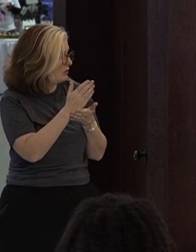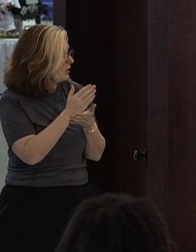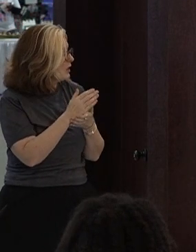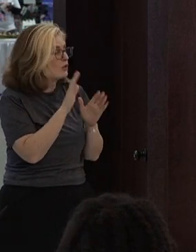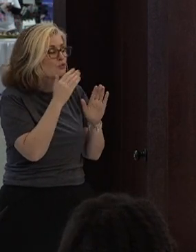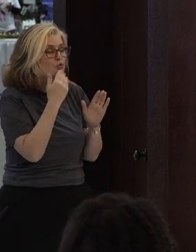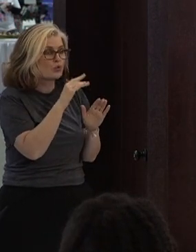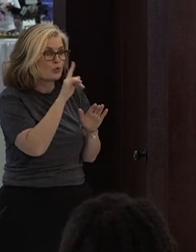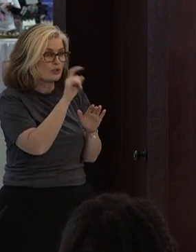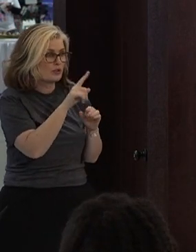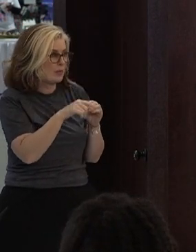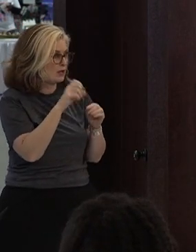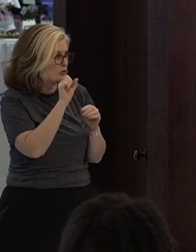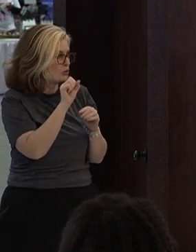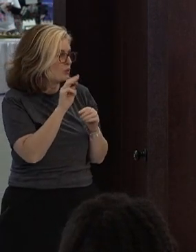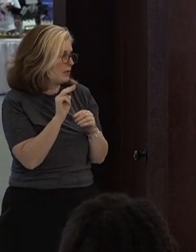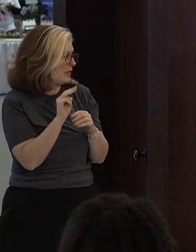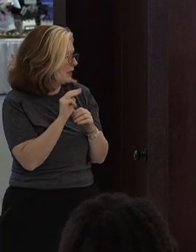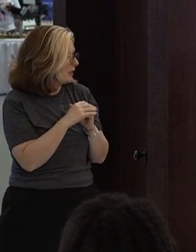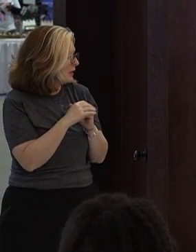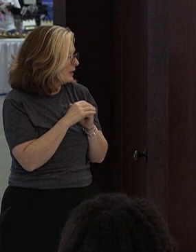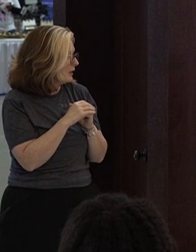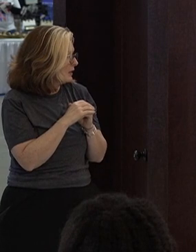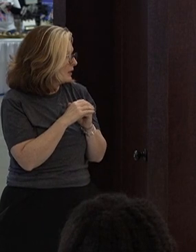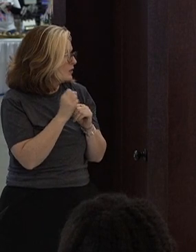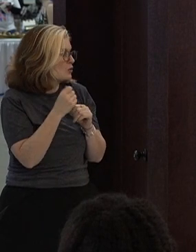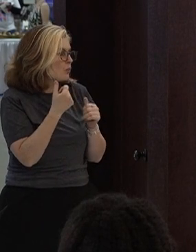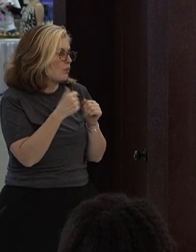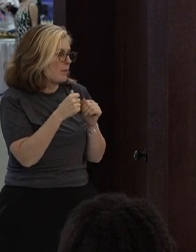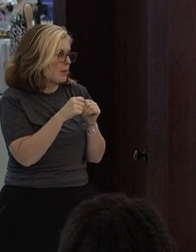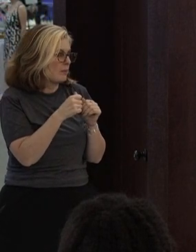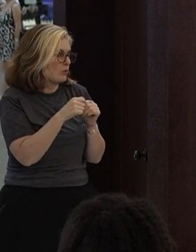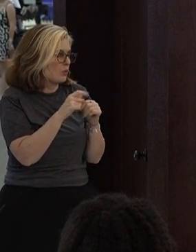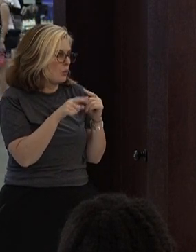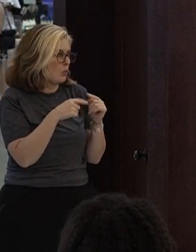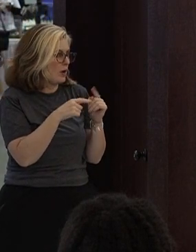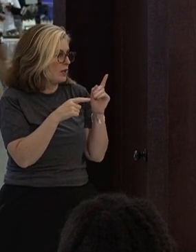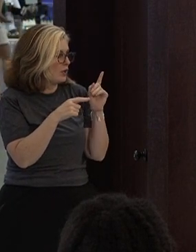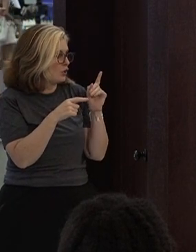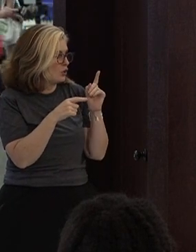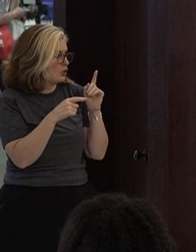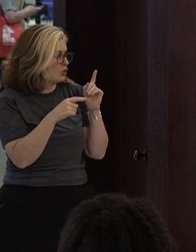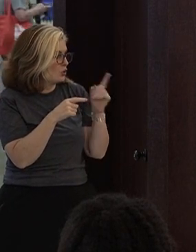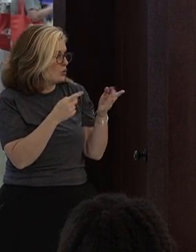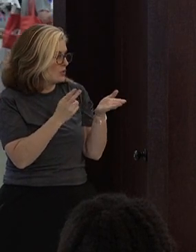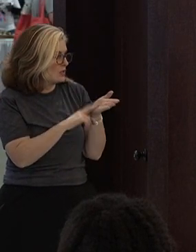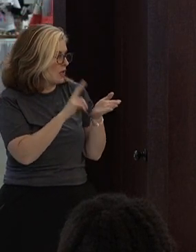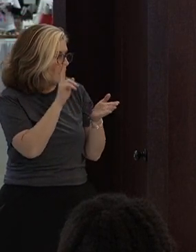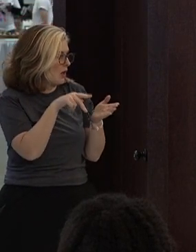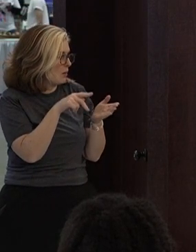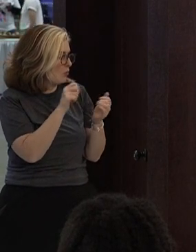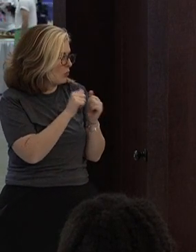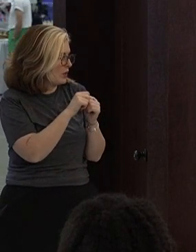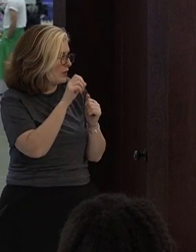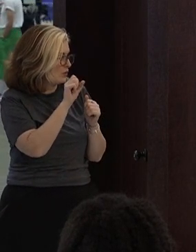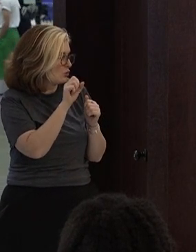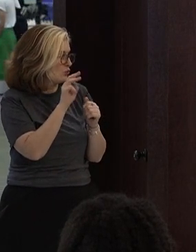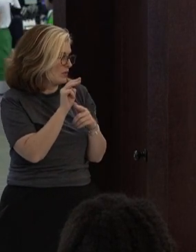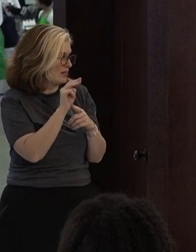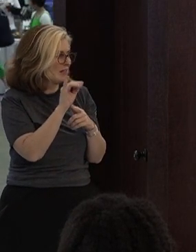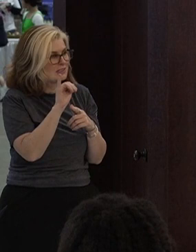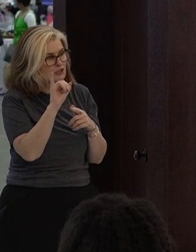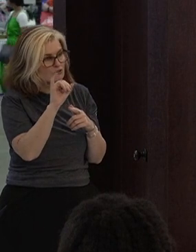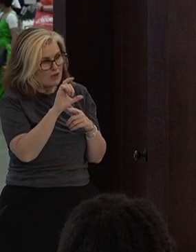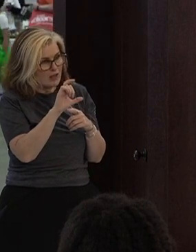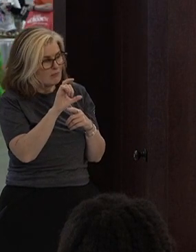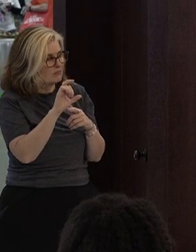a great question about social media. So remember, when you sign up with social media,